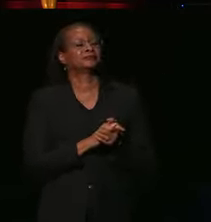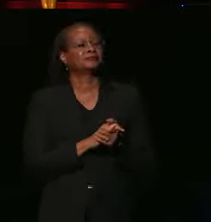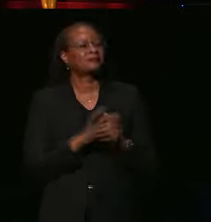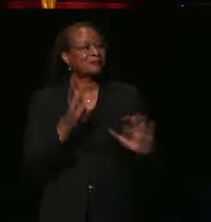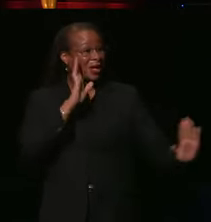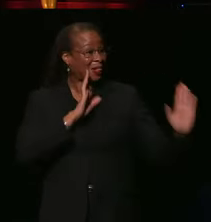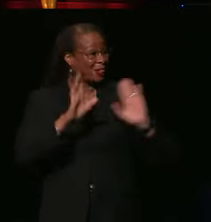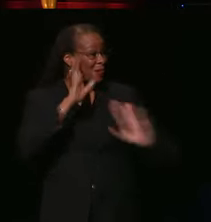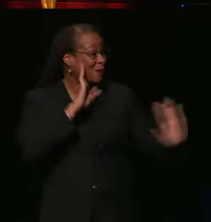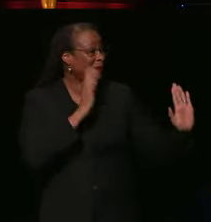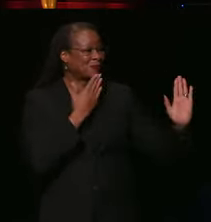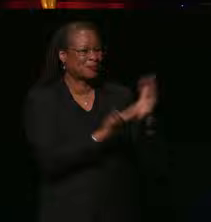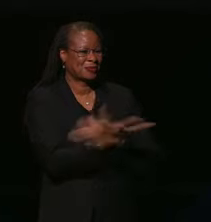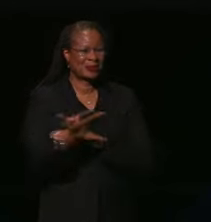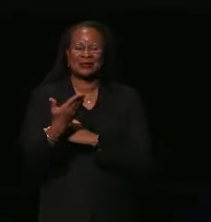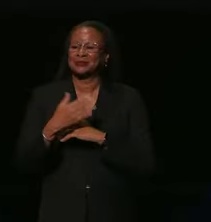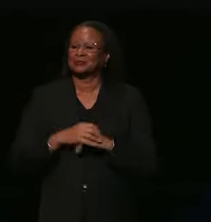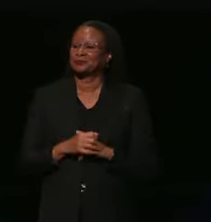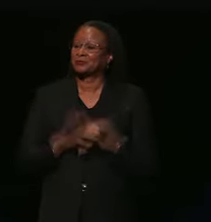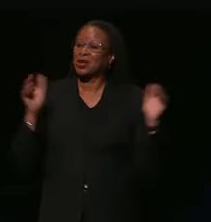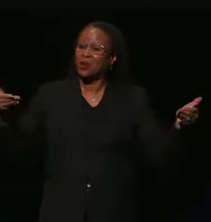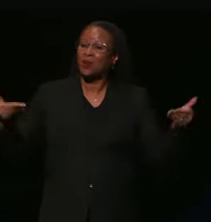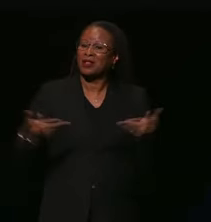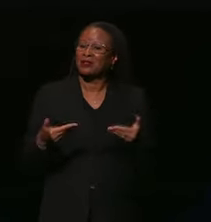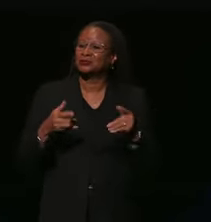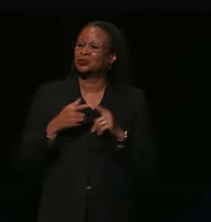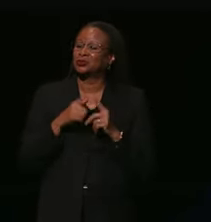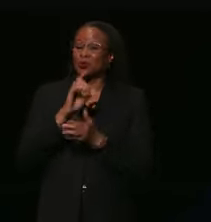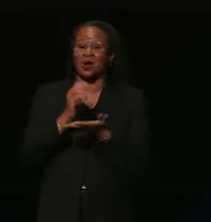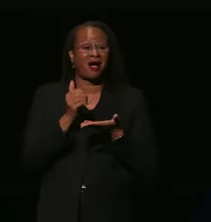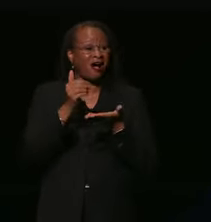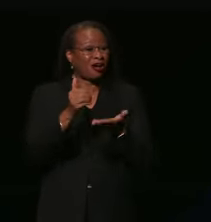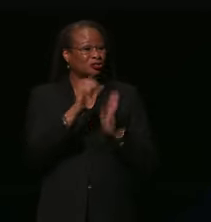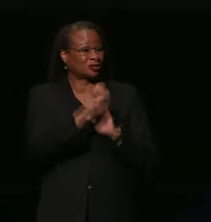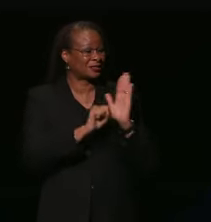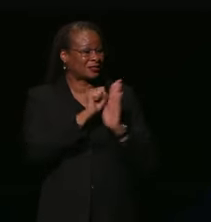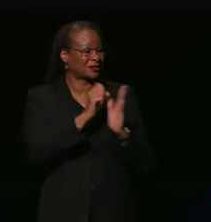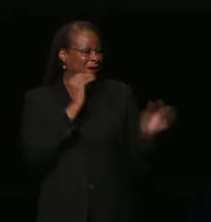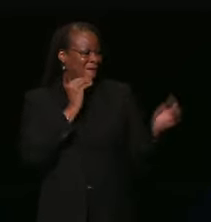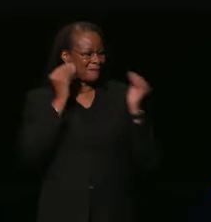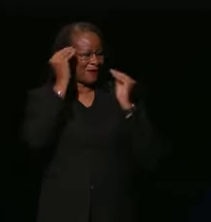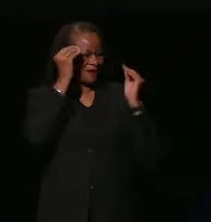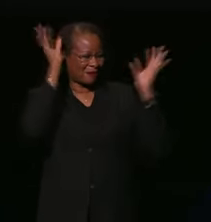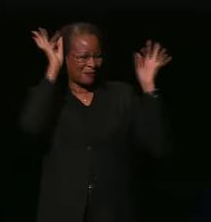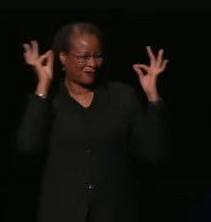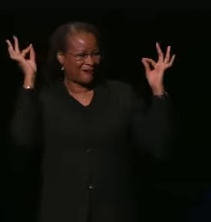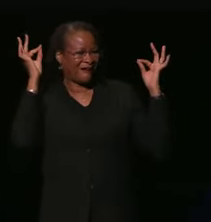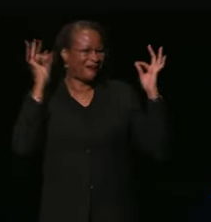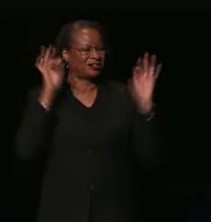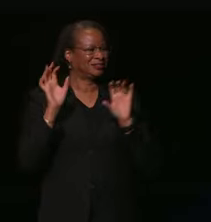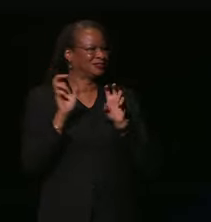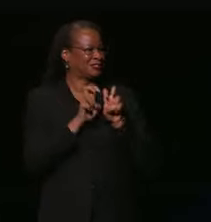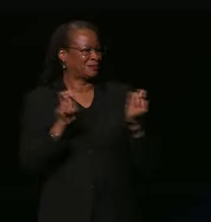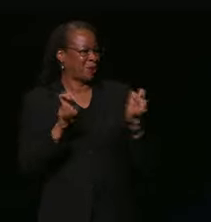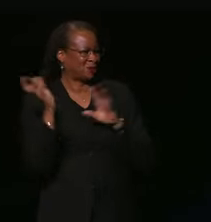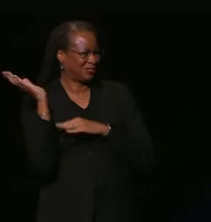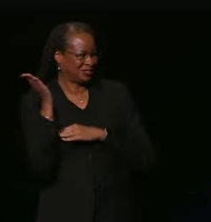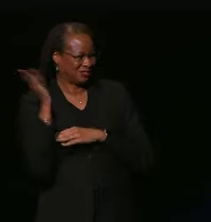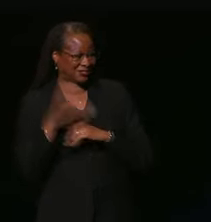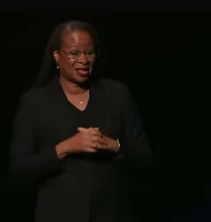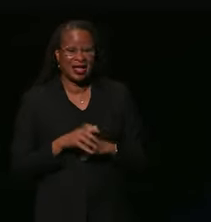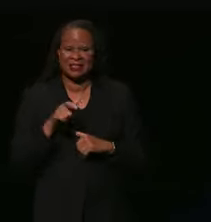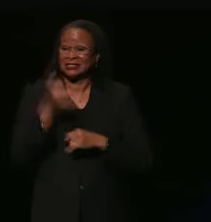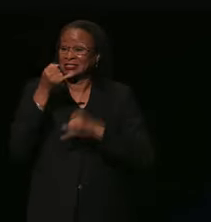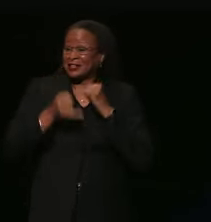Hello everybody, good morning. Welcome to the Oscars season Makeup and Hairstyling Symposium. This is